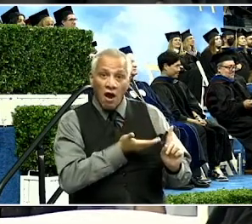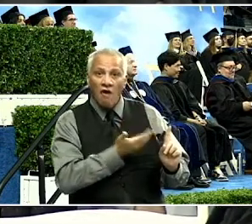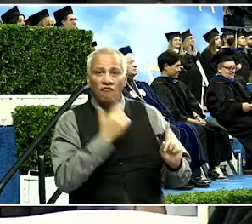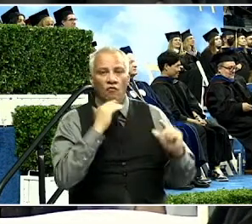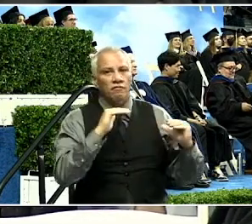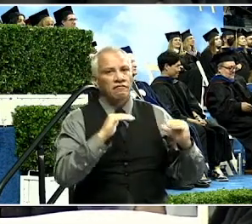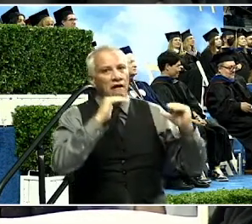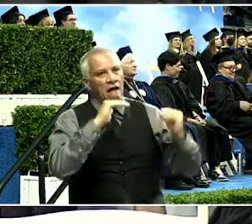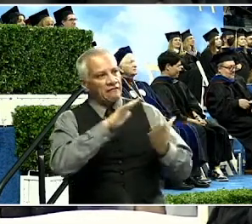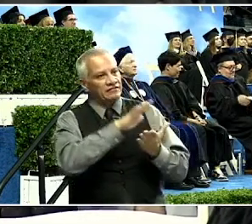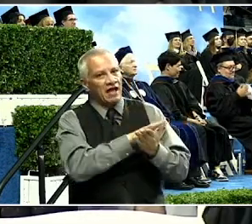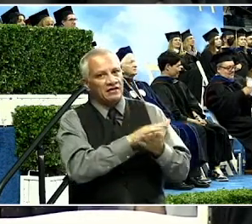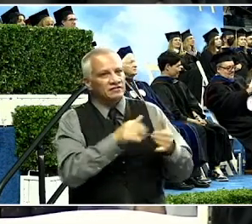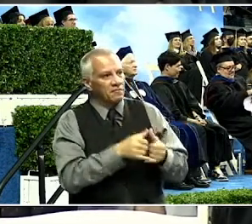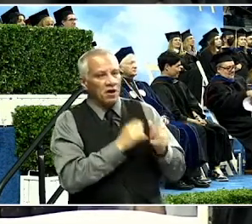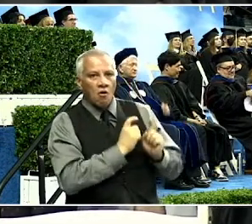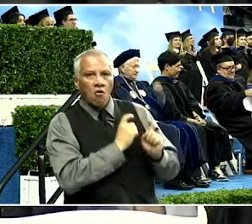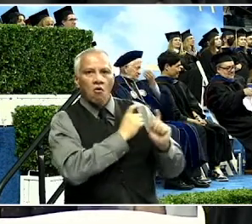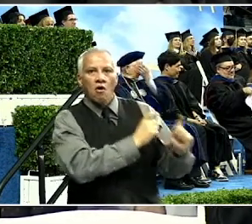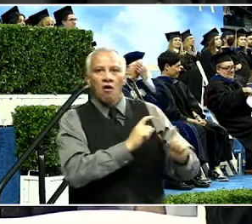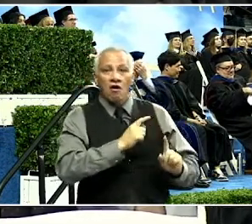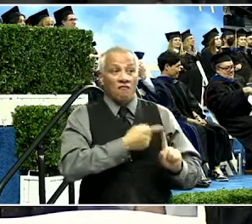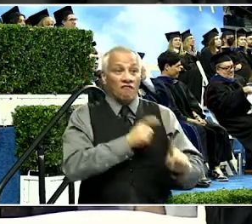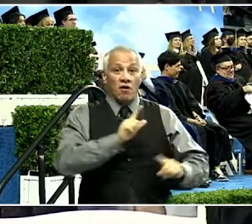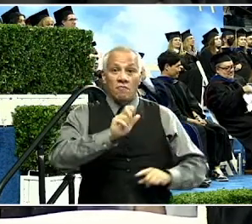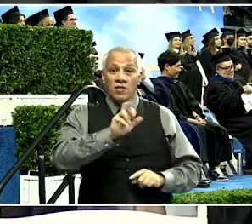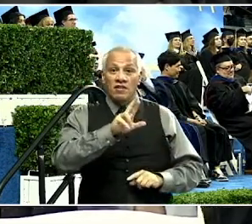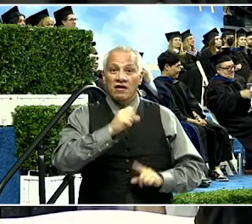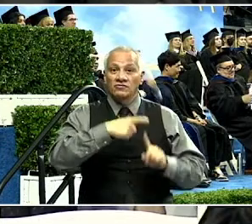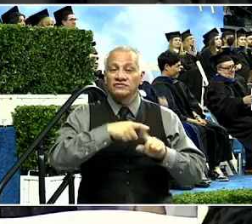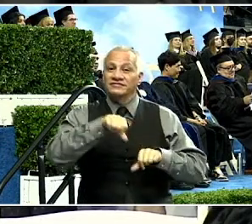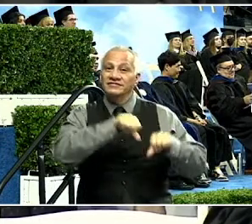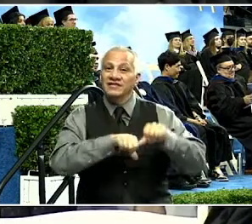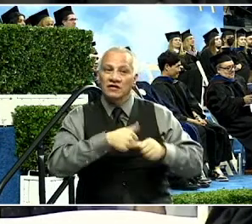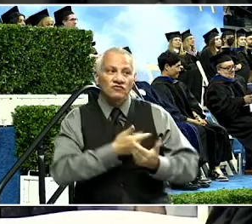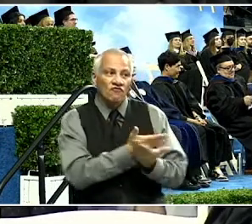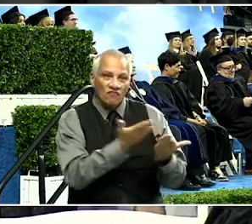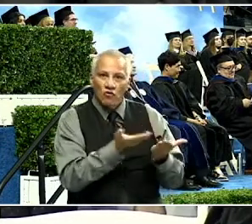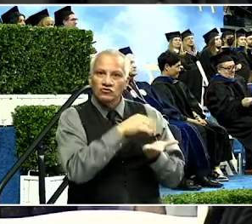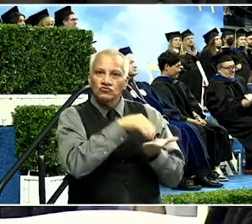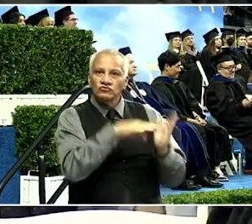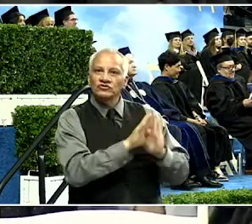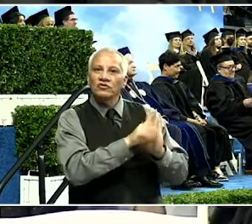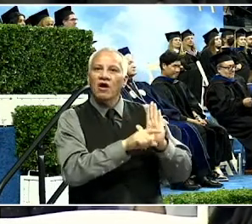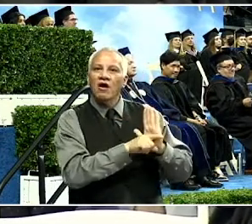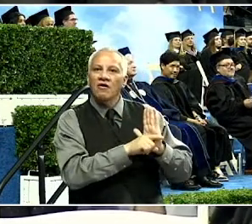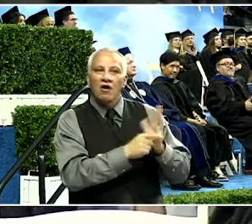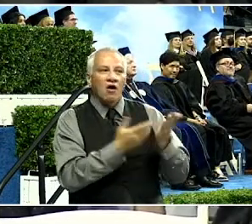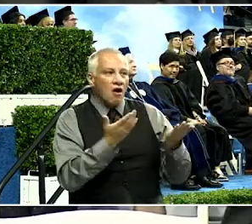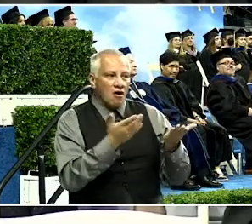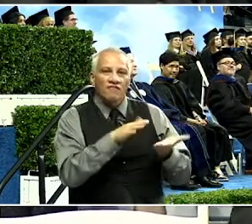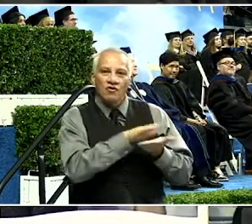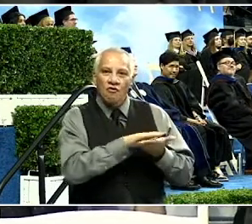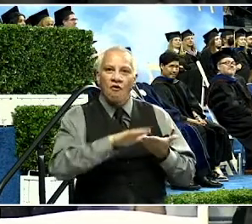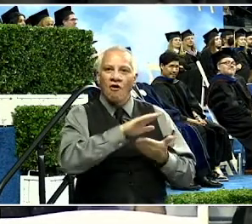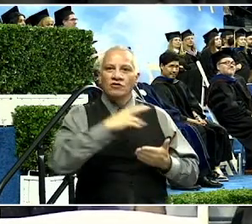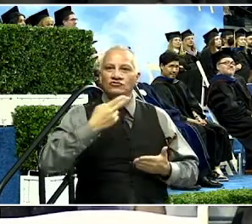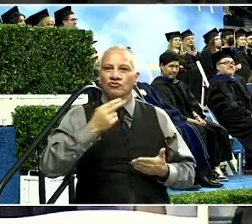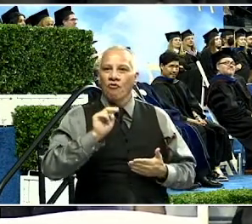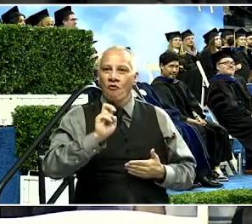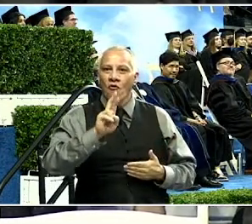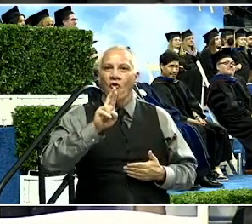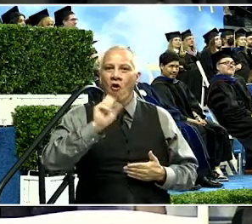highest academic awards the College of Letters and Science can give to an undergraduate, the designation of College Honors.